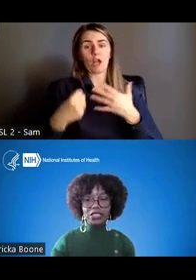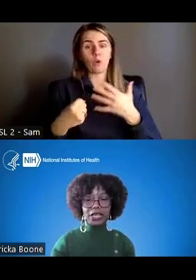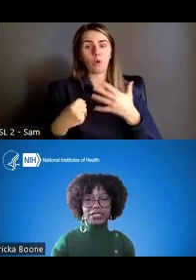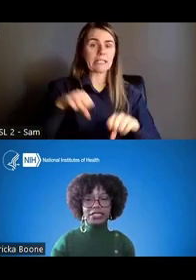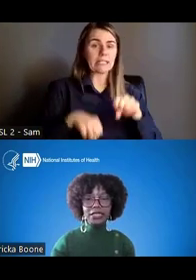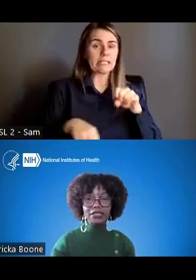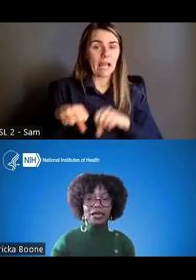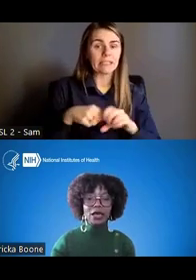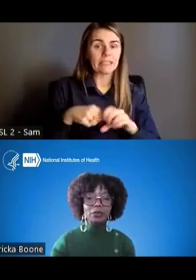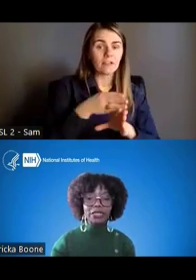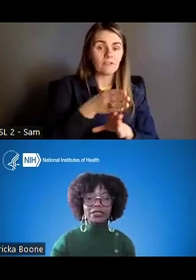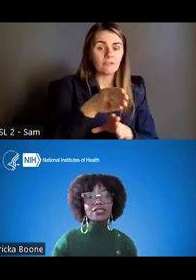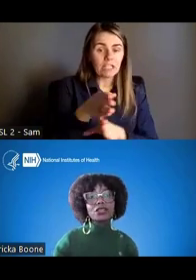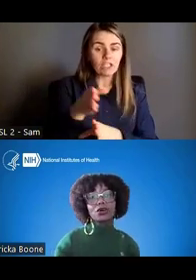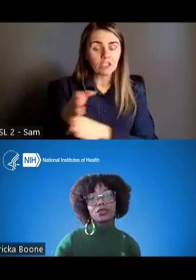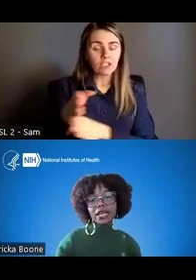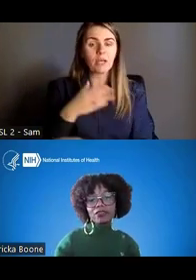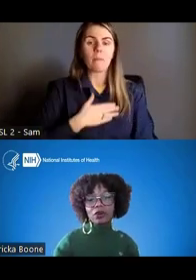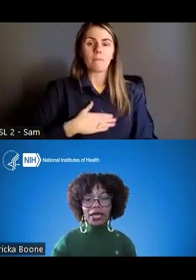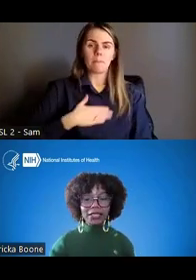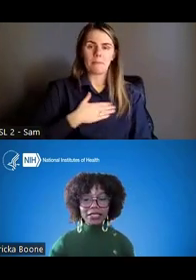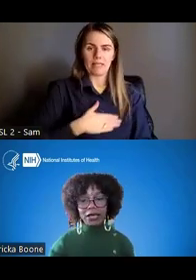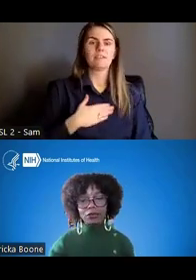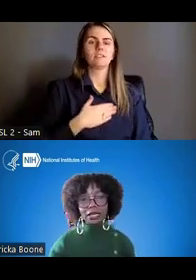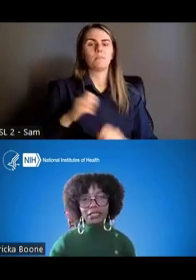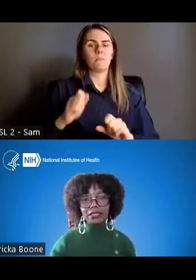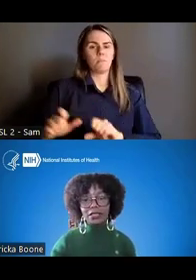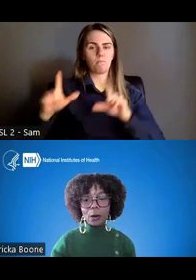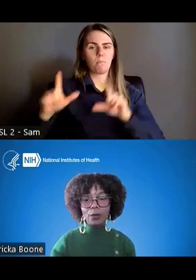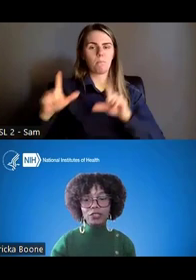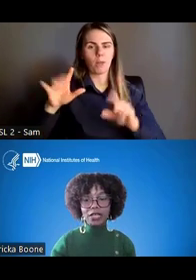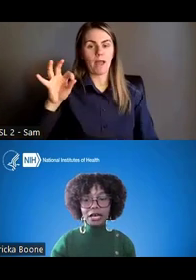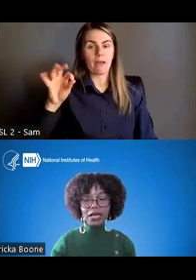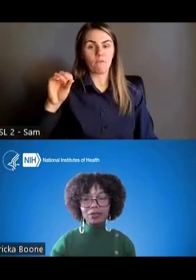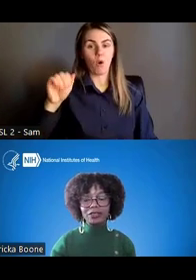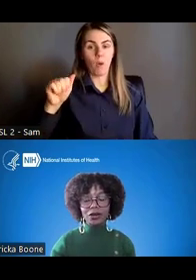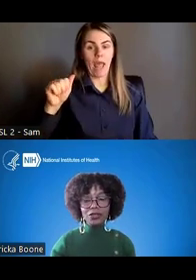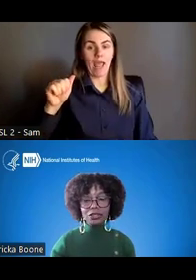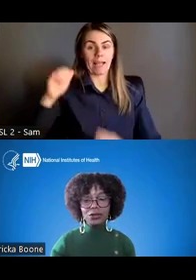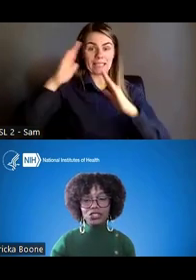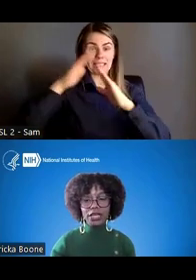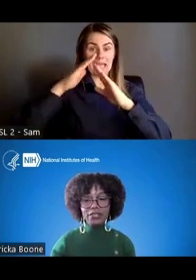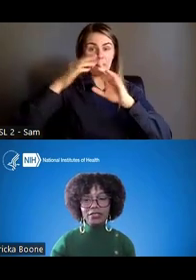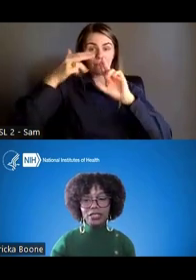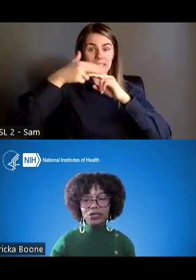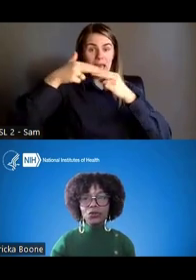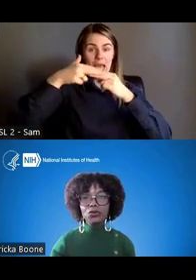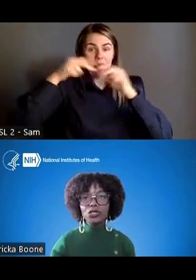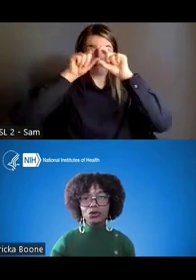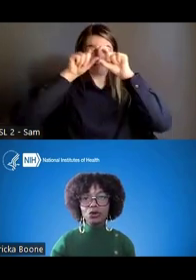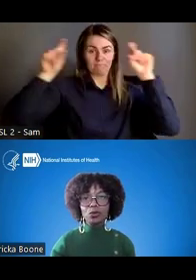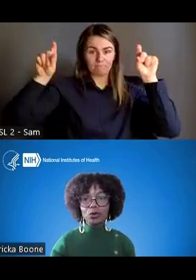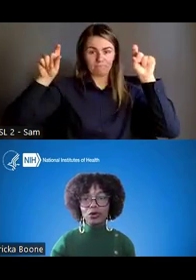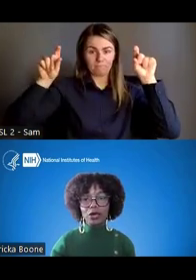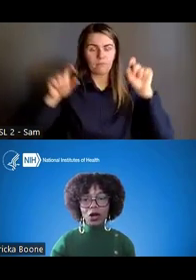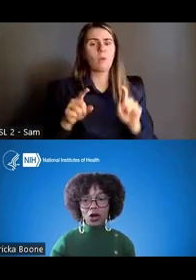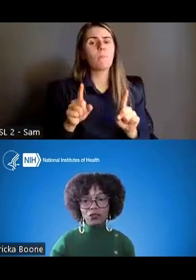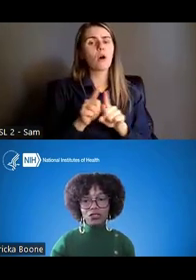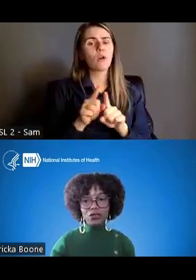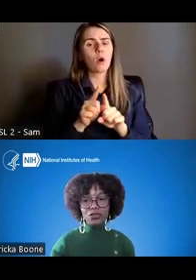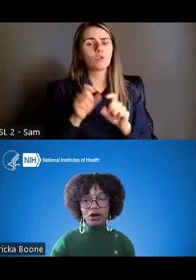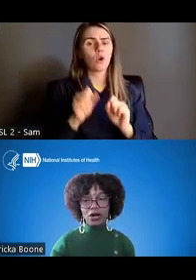to NIHICs, please consult the FOA that's outlined at the top of the slide, but also check to see who your